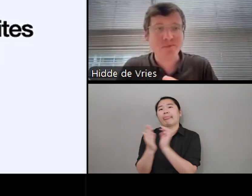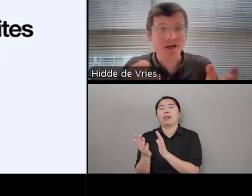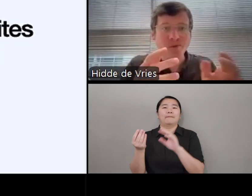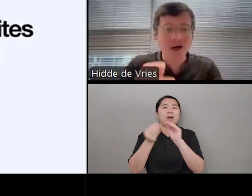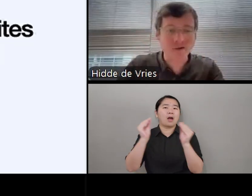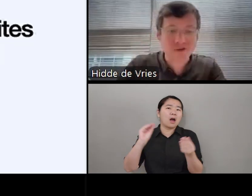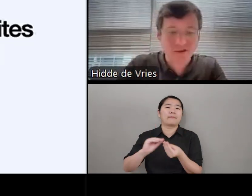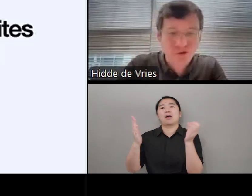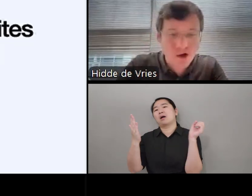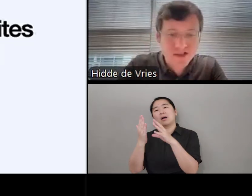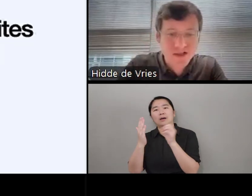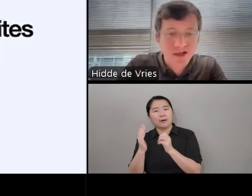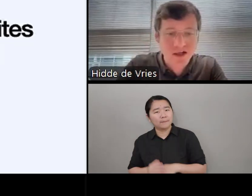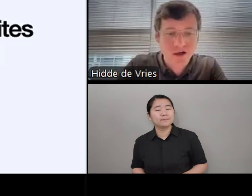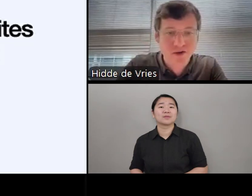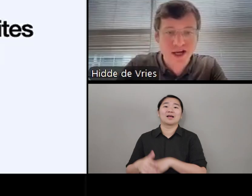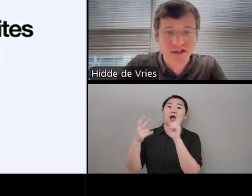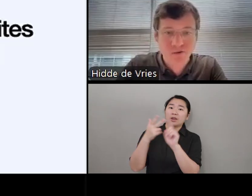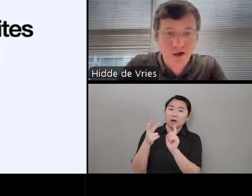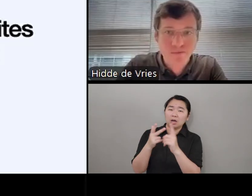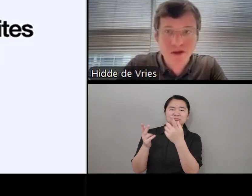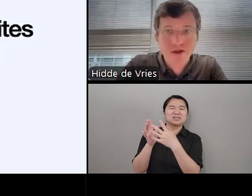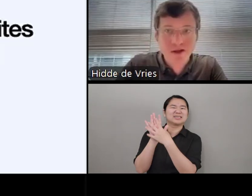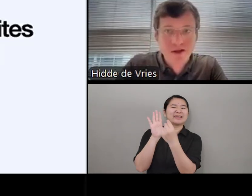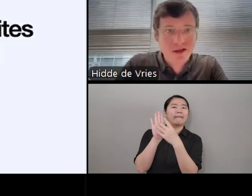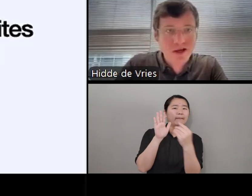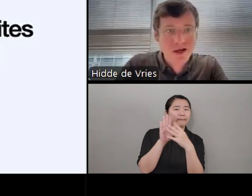was sampling. People had all sorts of thoughts on that as well.